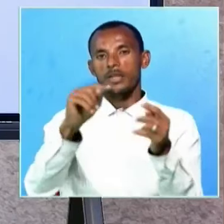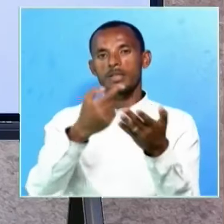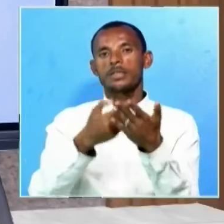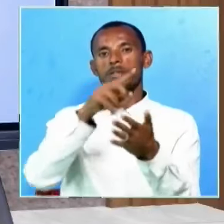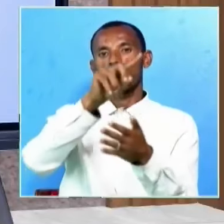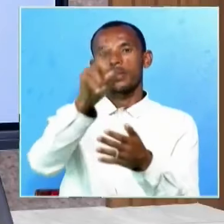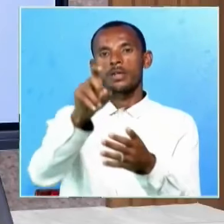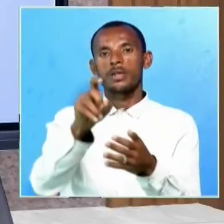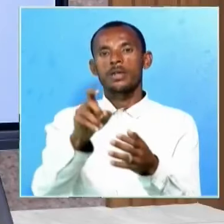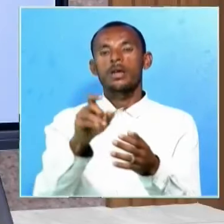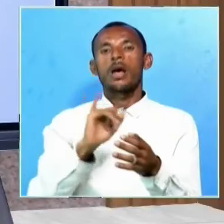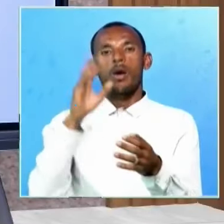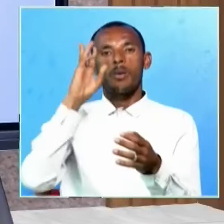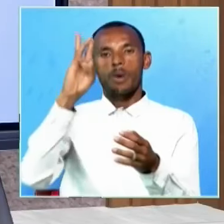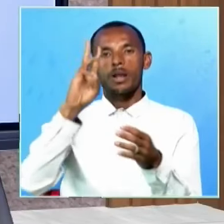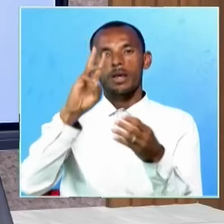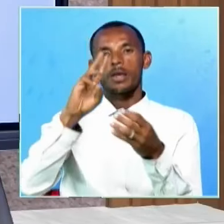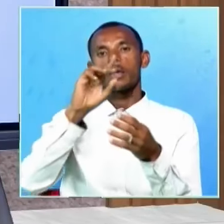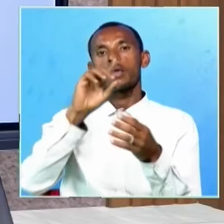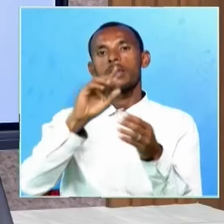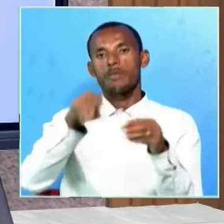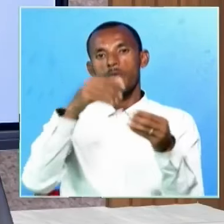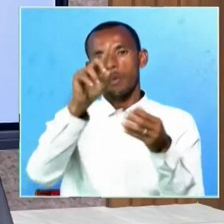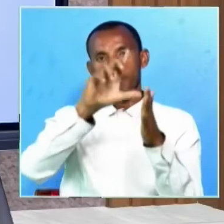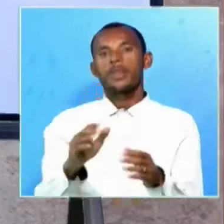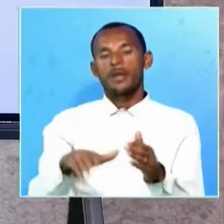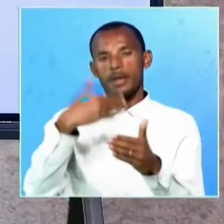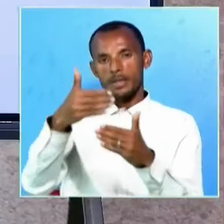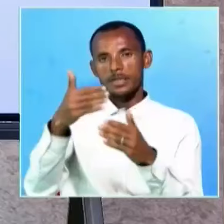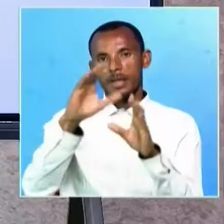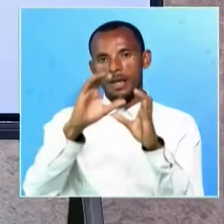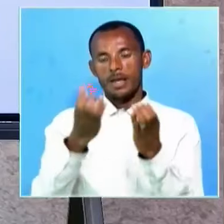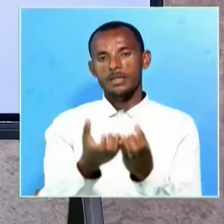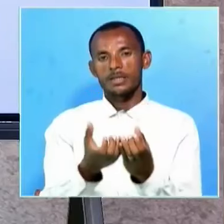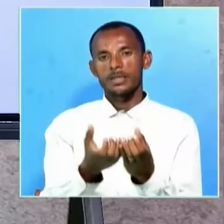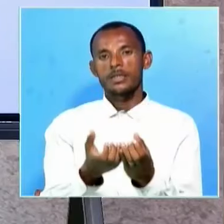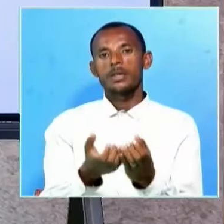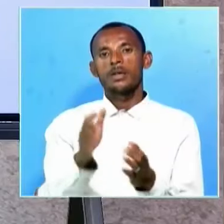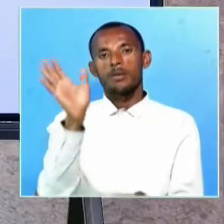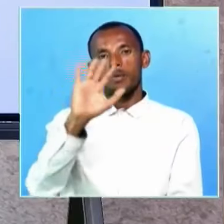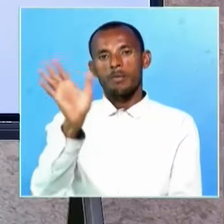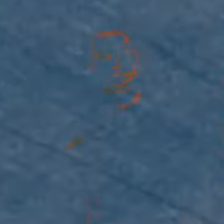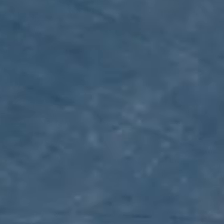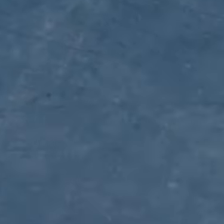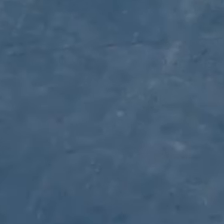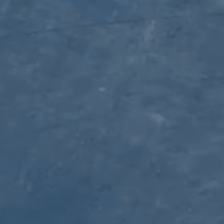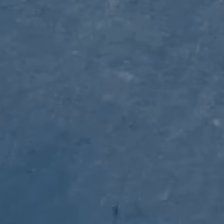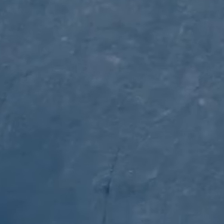question. I will give you 1 minute to copy the question. So next lesson, goodbye.